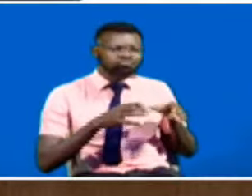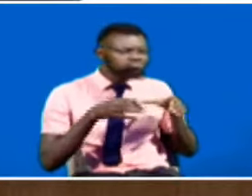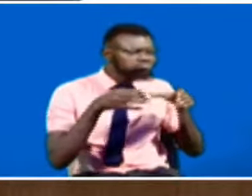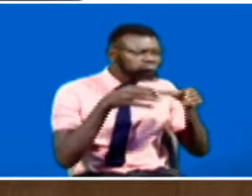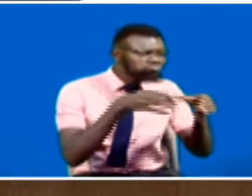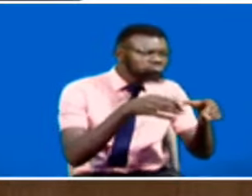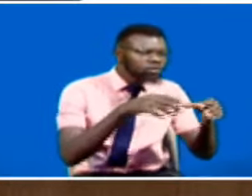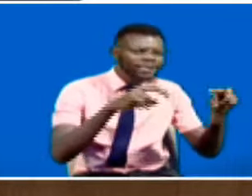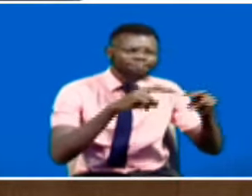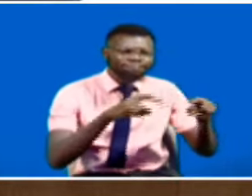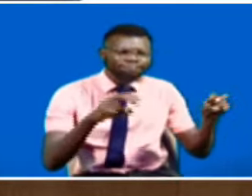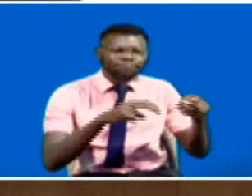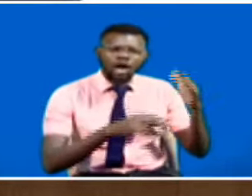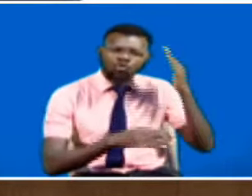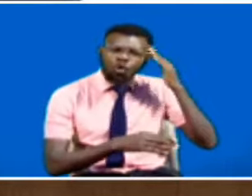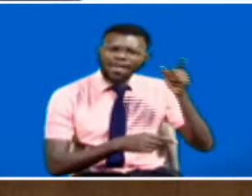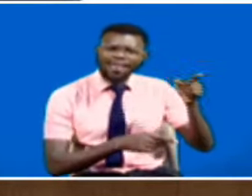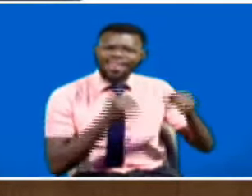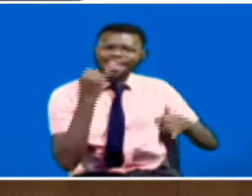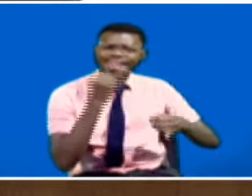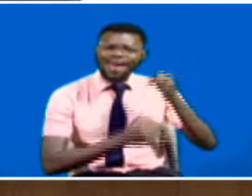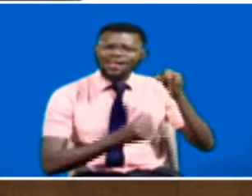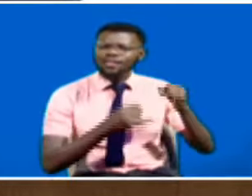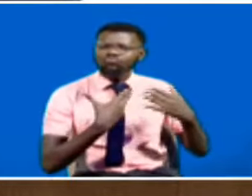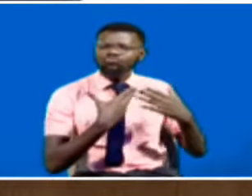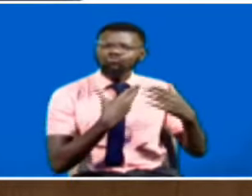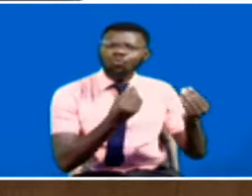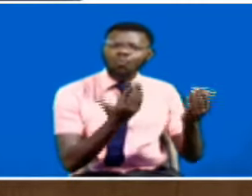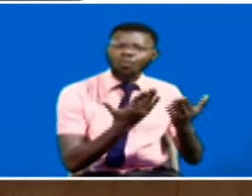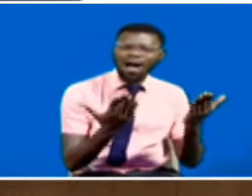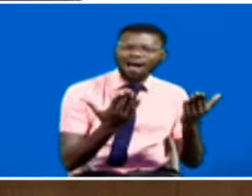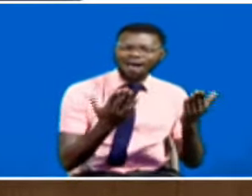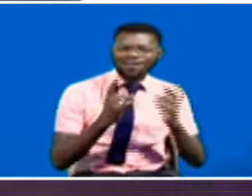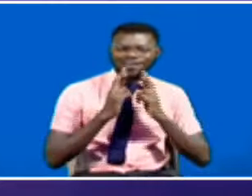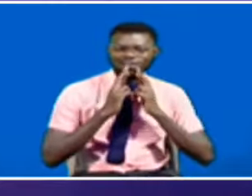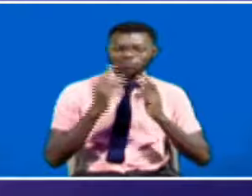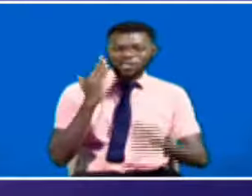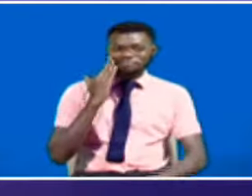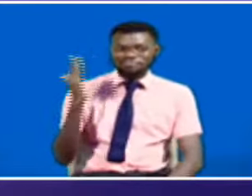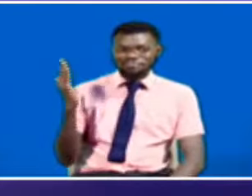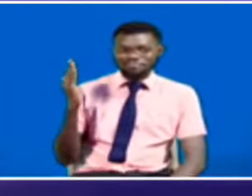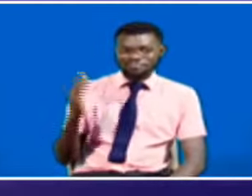movements of the late Kiptum. Elvis Kosgei has a report.